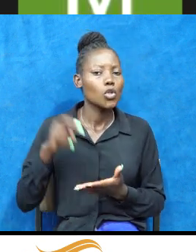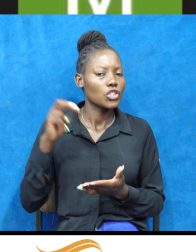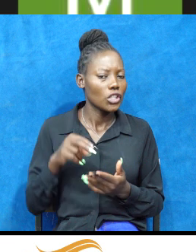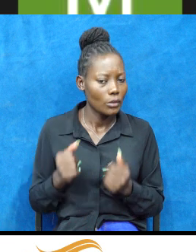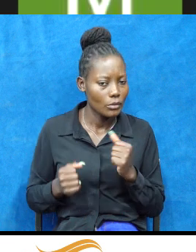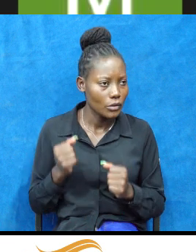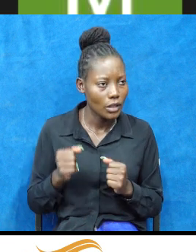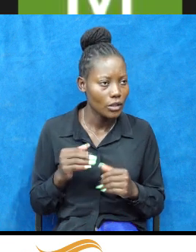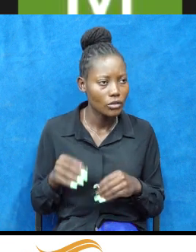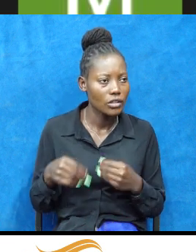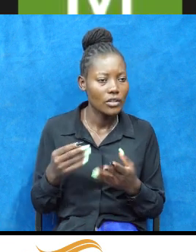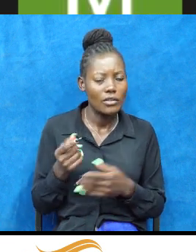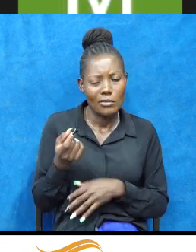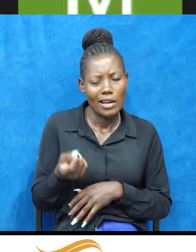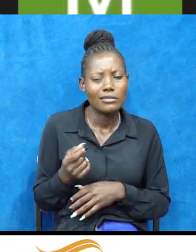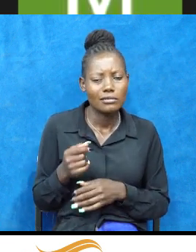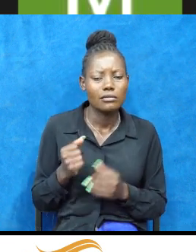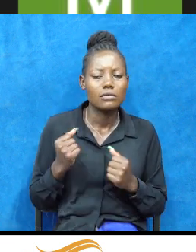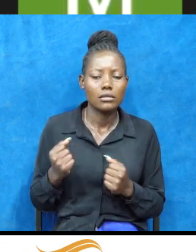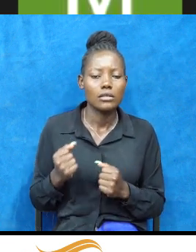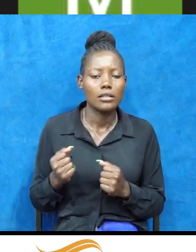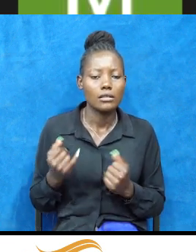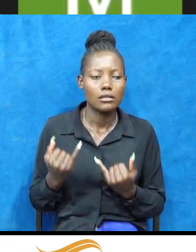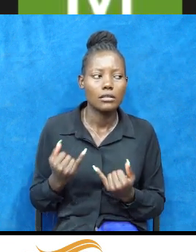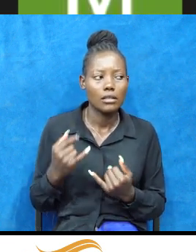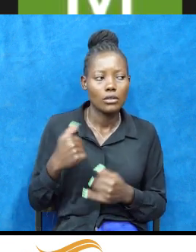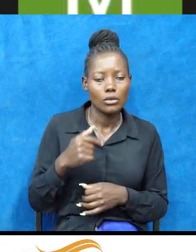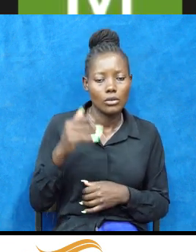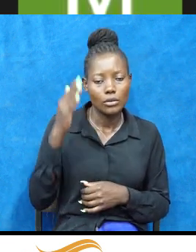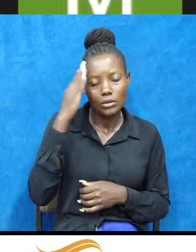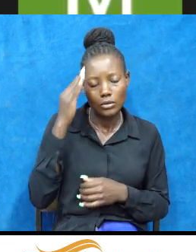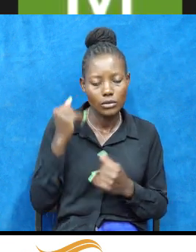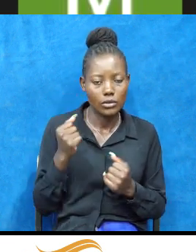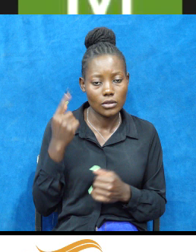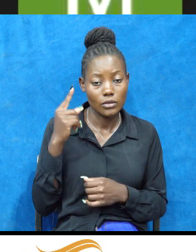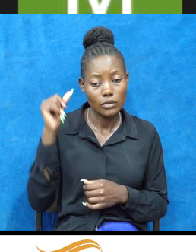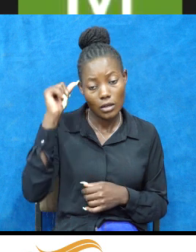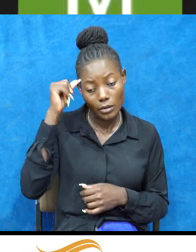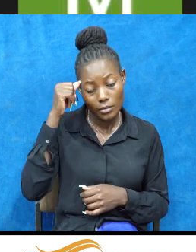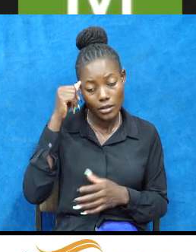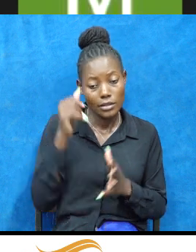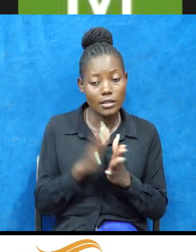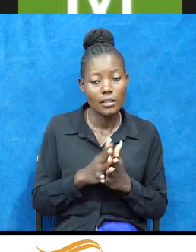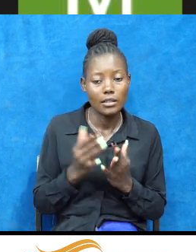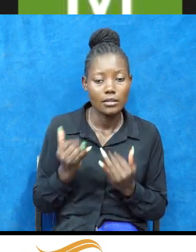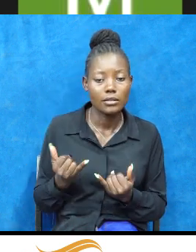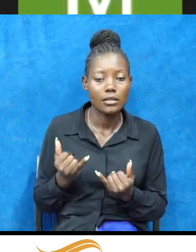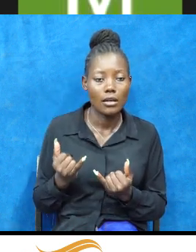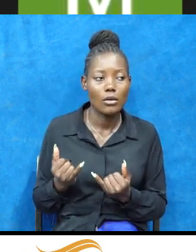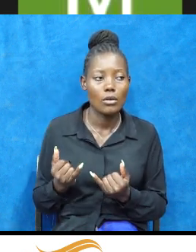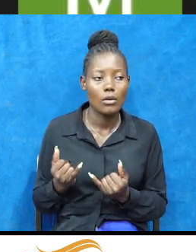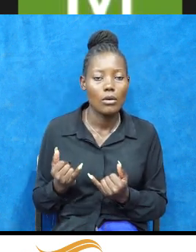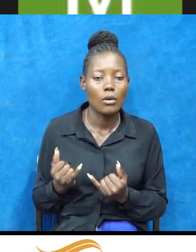him a little bit of more strength and they always transfer it well. So we want this transferability. And I do think the plyometrics